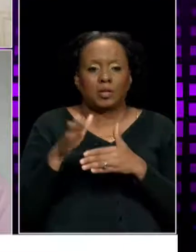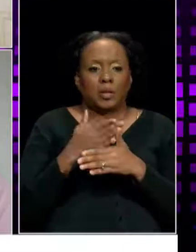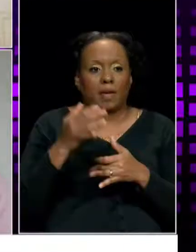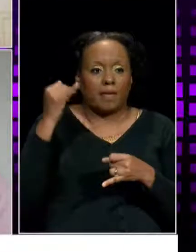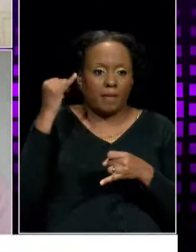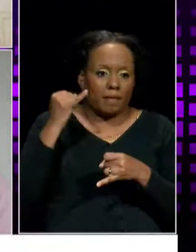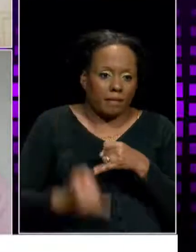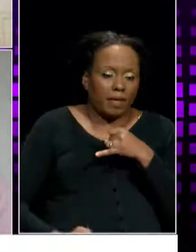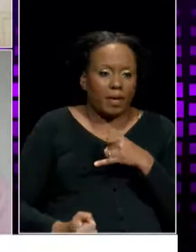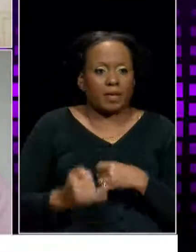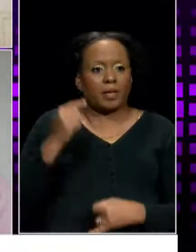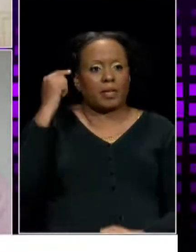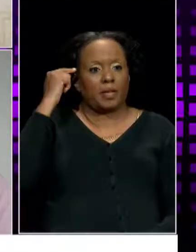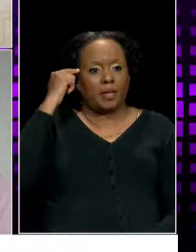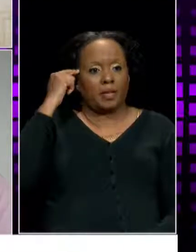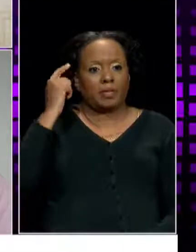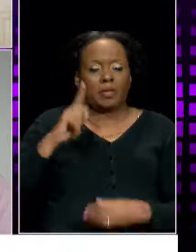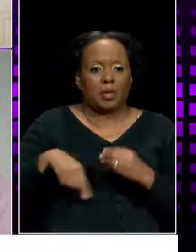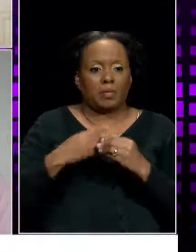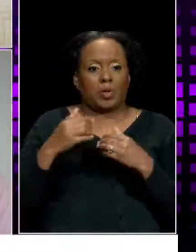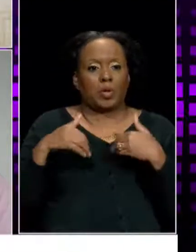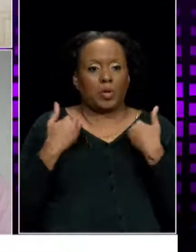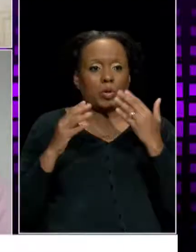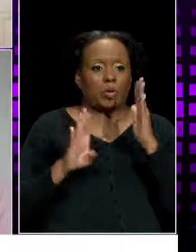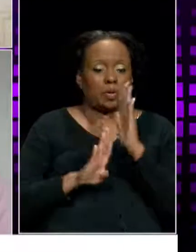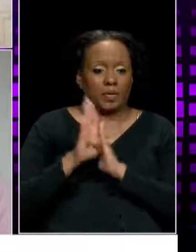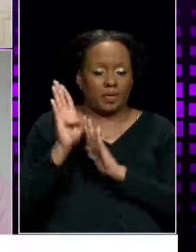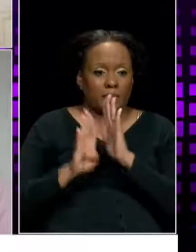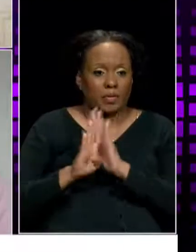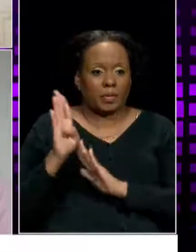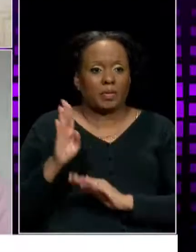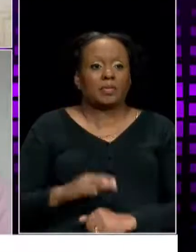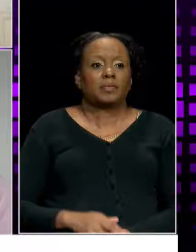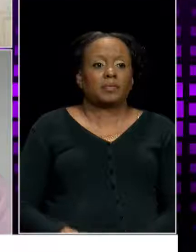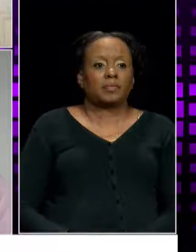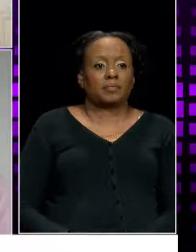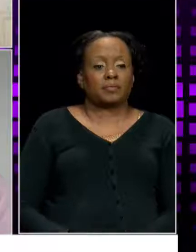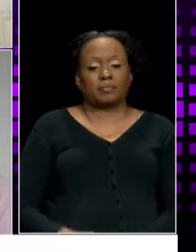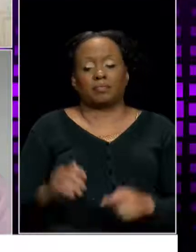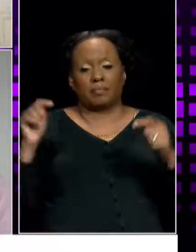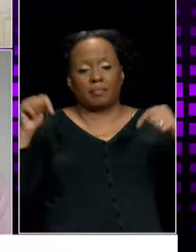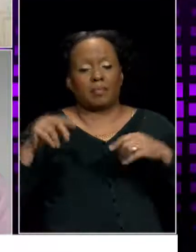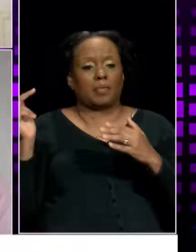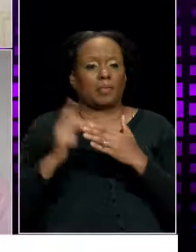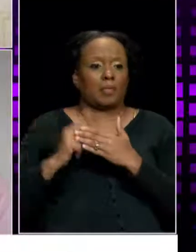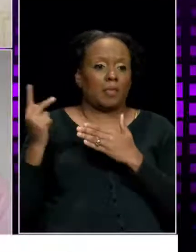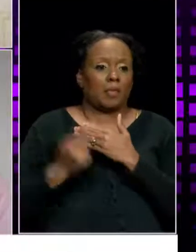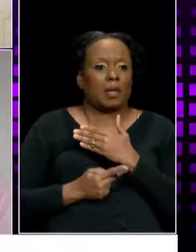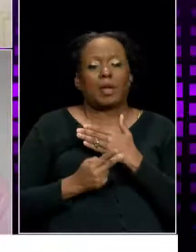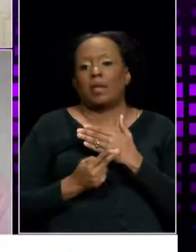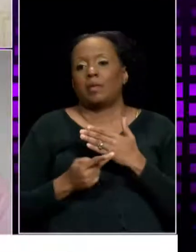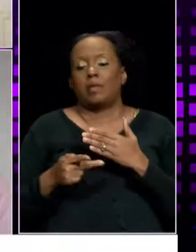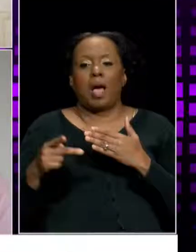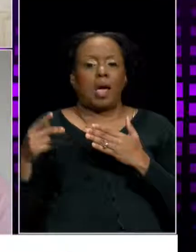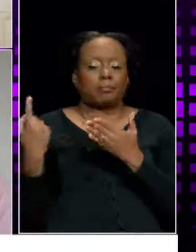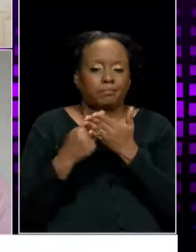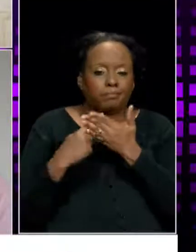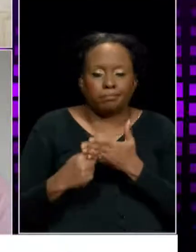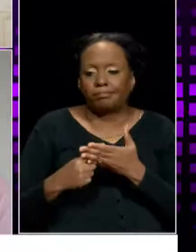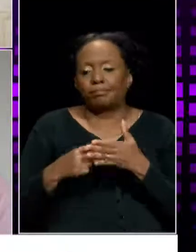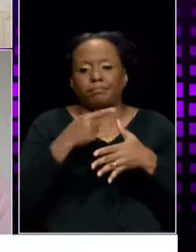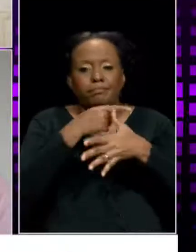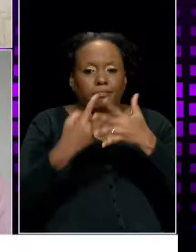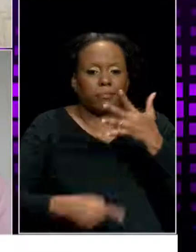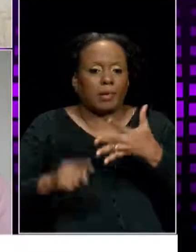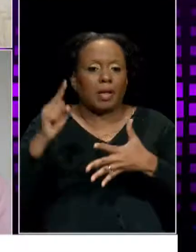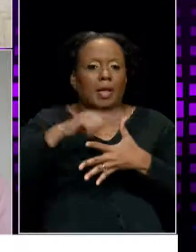comments and thoughts around youth development. Now, Listen Up Accord has been on for a couple of months, and we've covered topics along